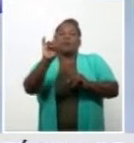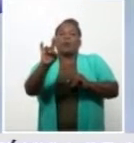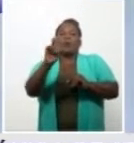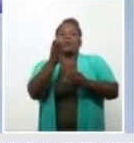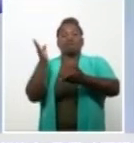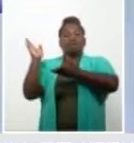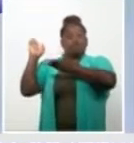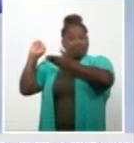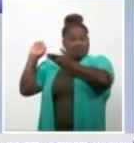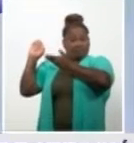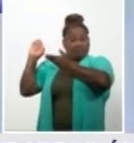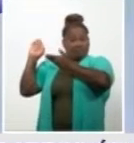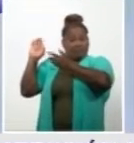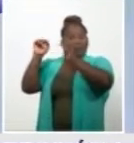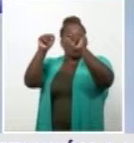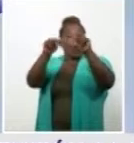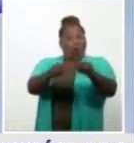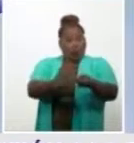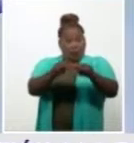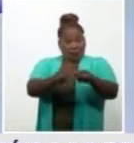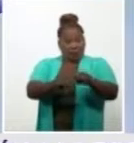over the last 15 days.